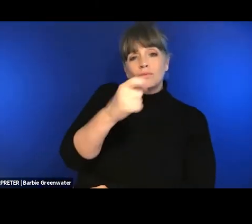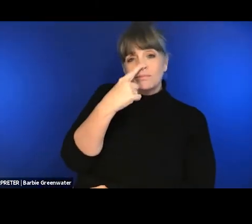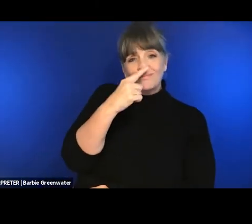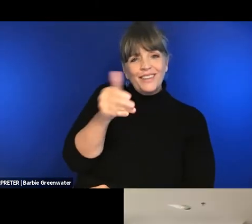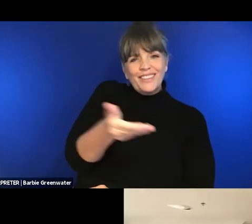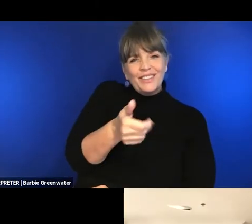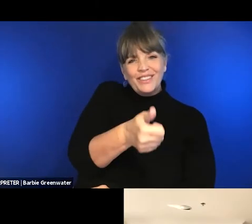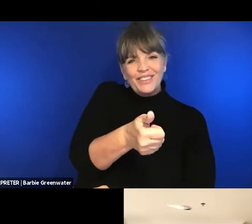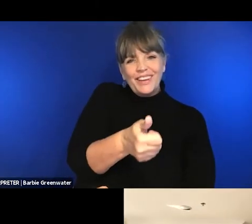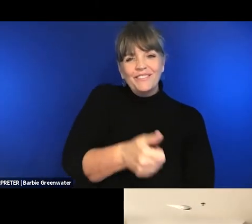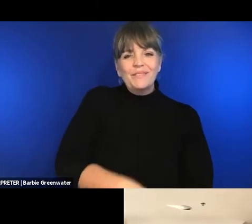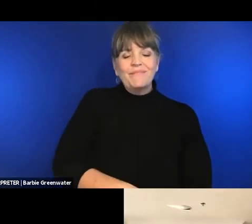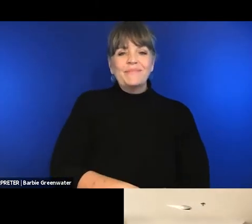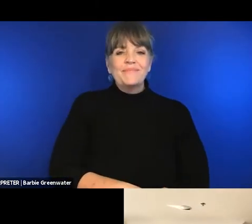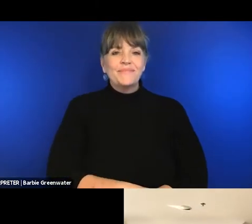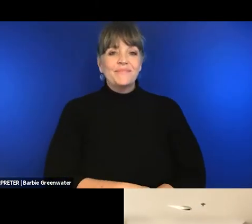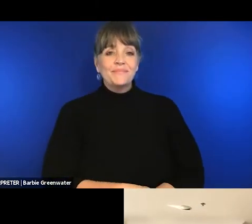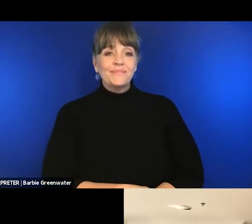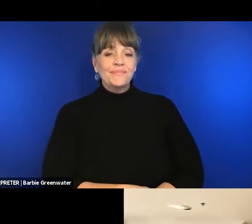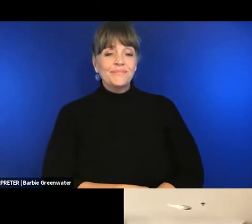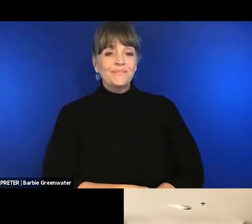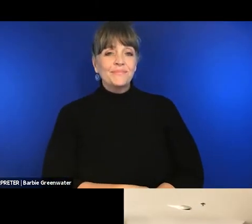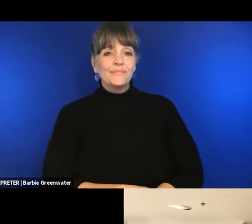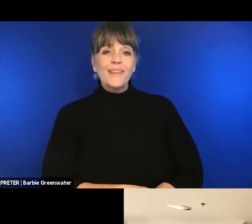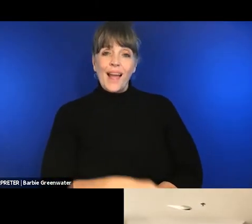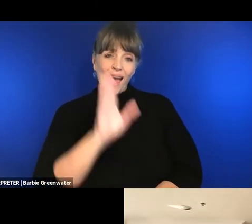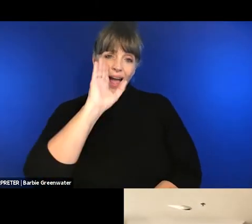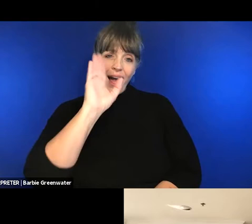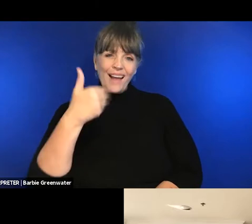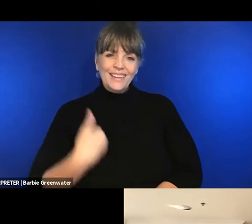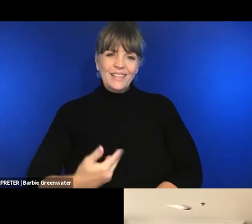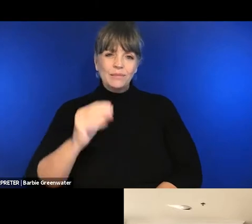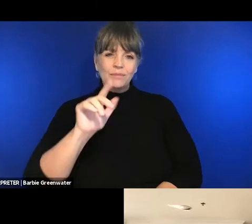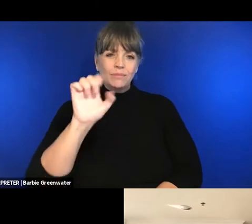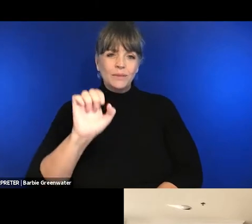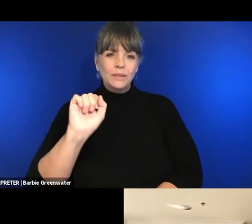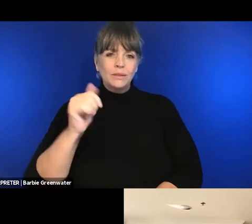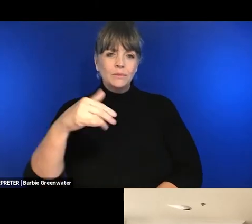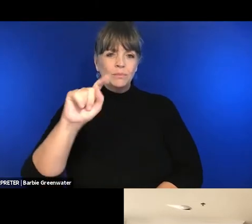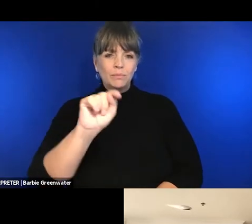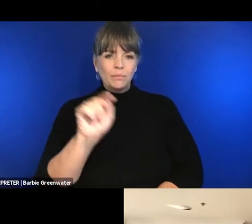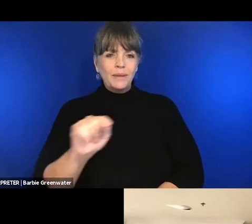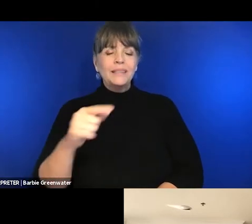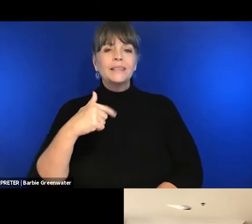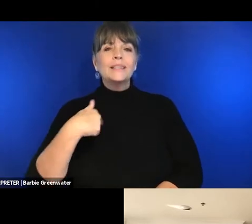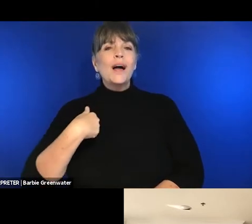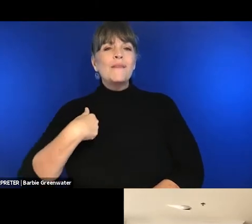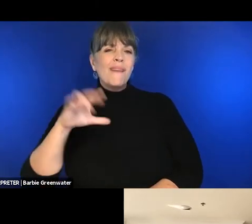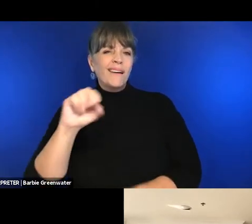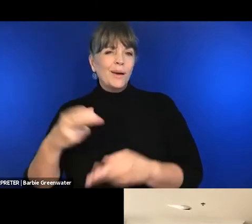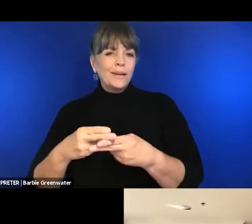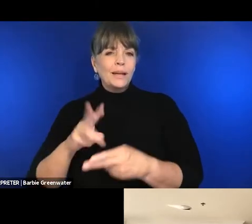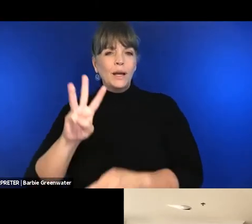herself. Hi, I'm Michelle Spitz. My company is Woman of Her Word, and I'm an audio